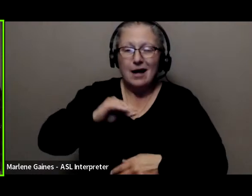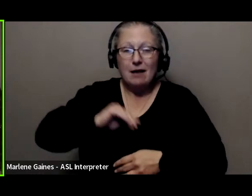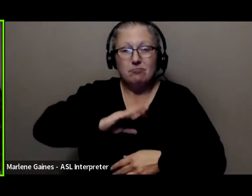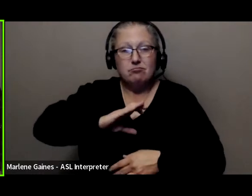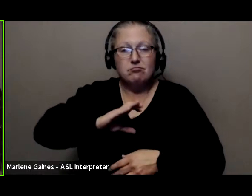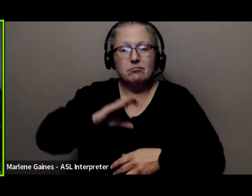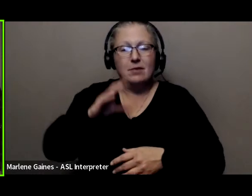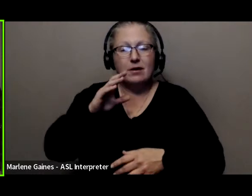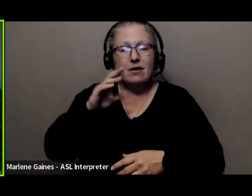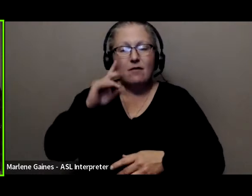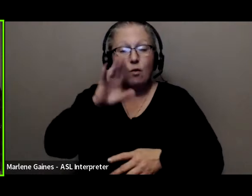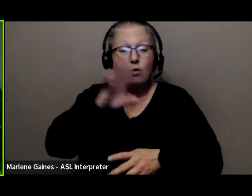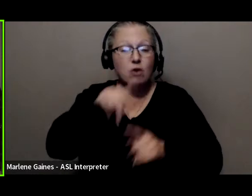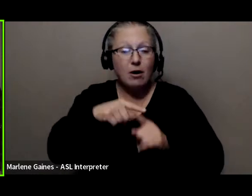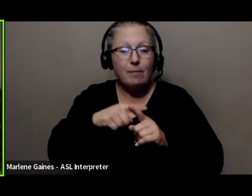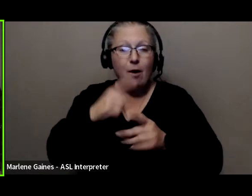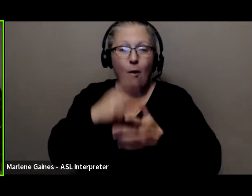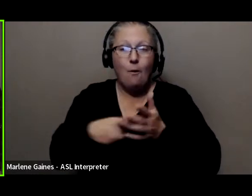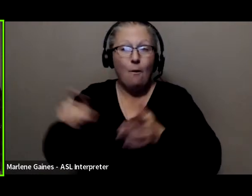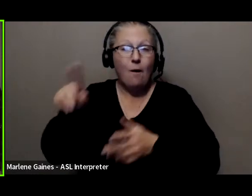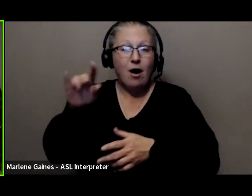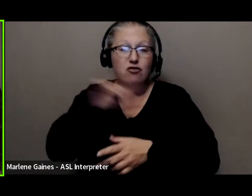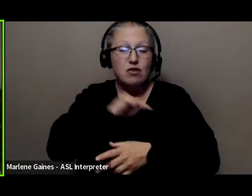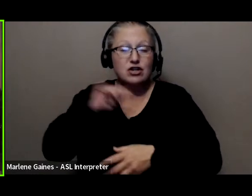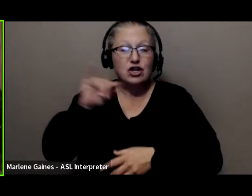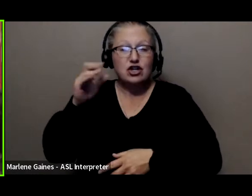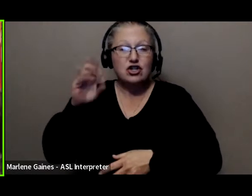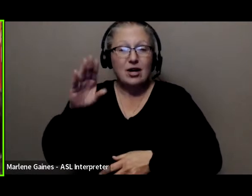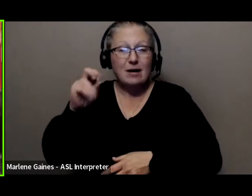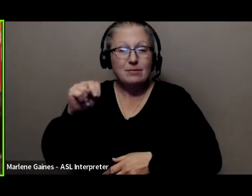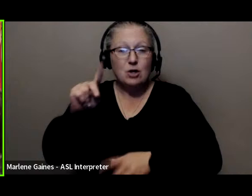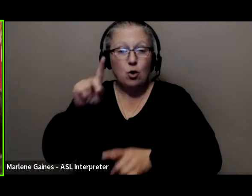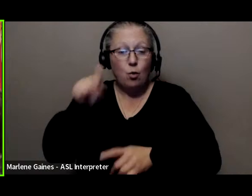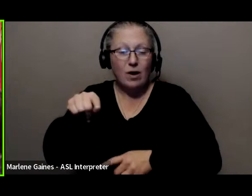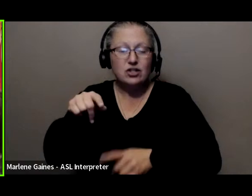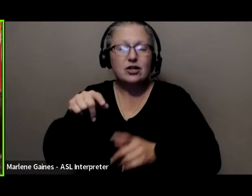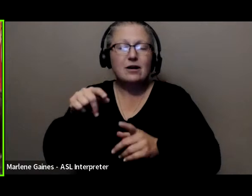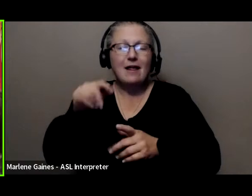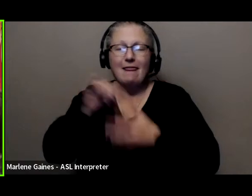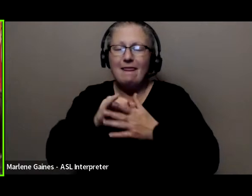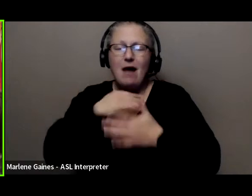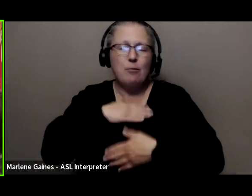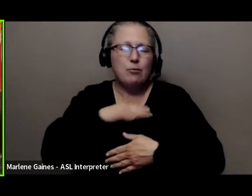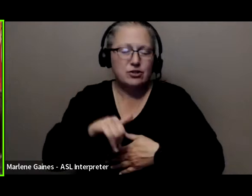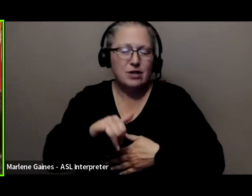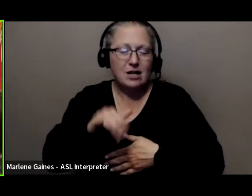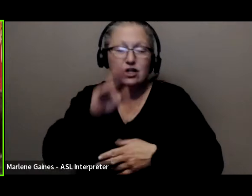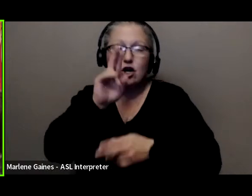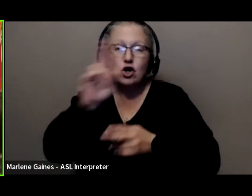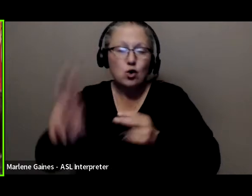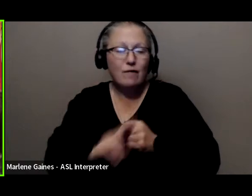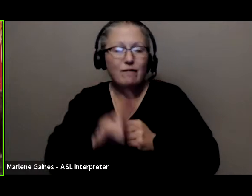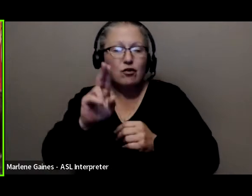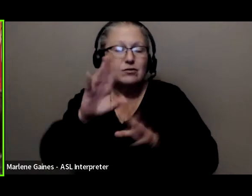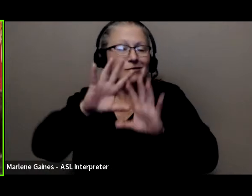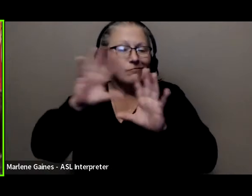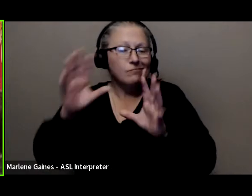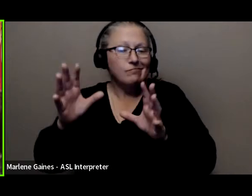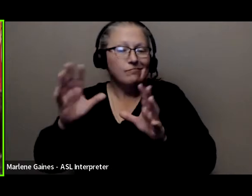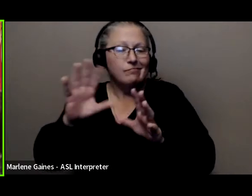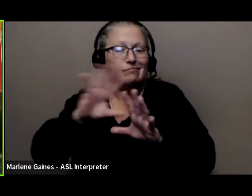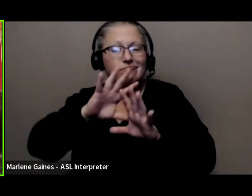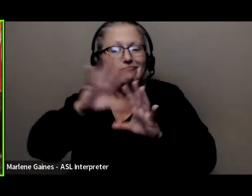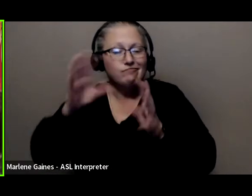about with Trustee Jacobson's question, I really appreciate it. It's a very universal design for learning kind of philosophy,